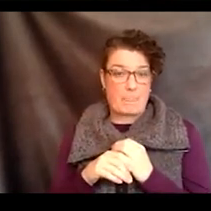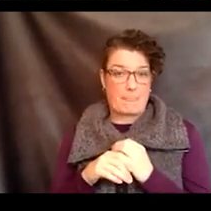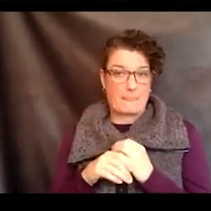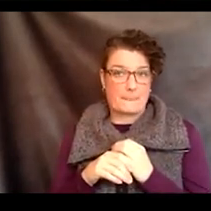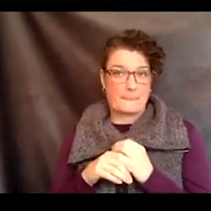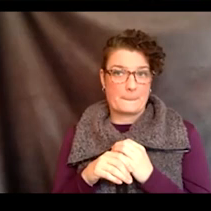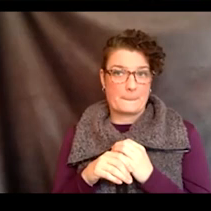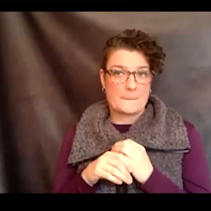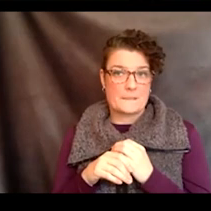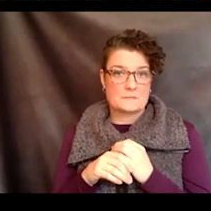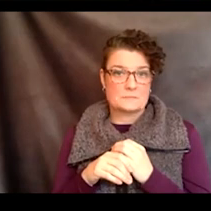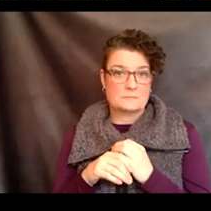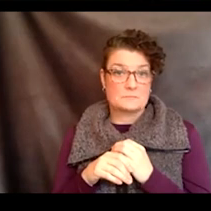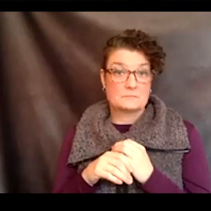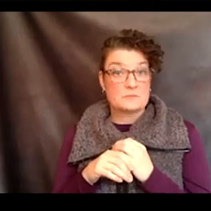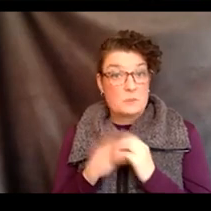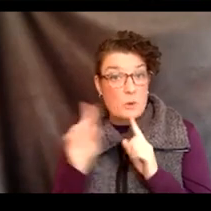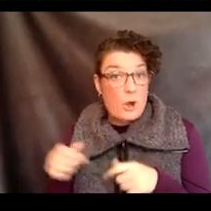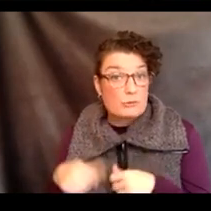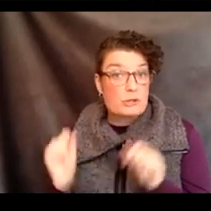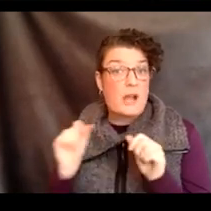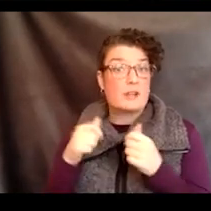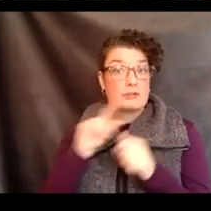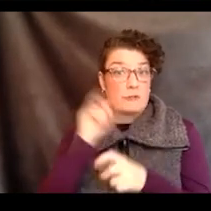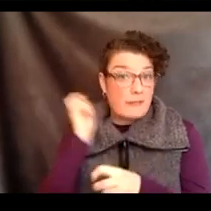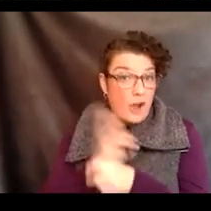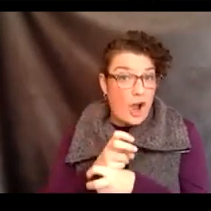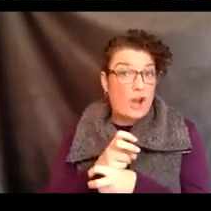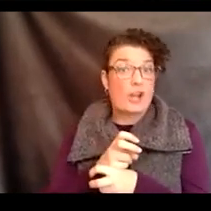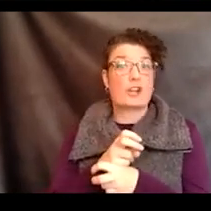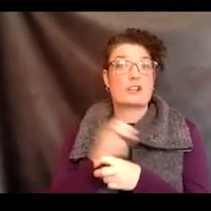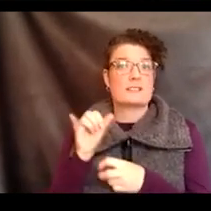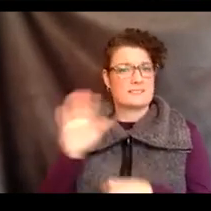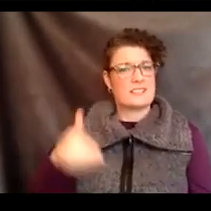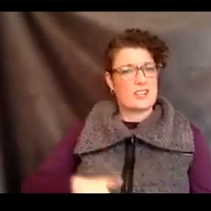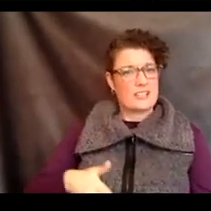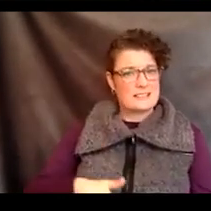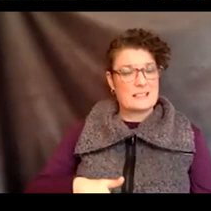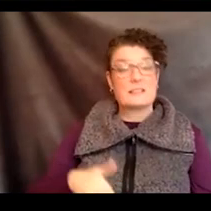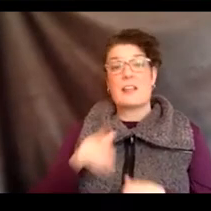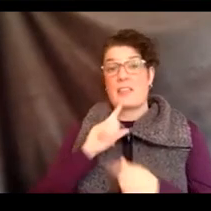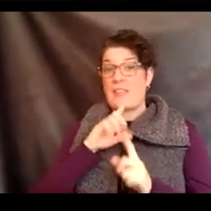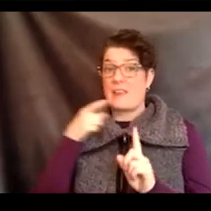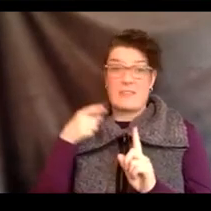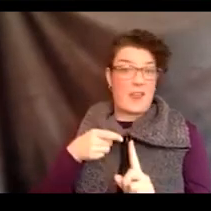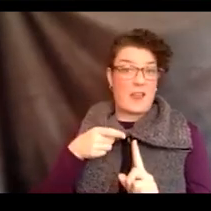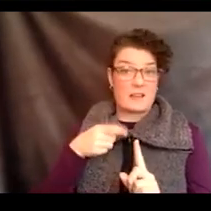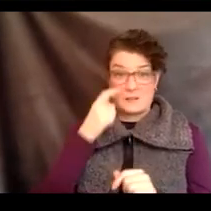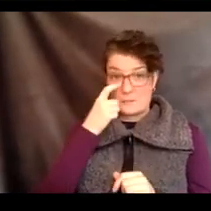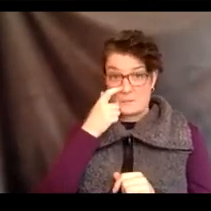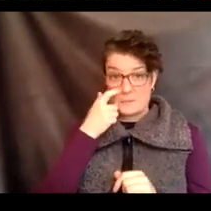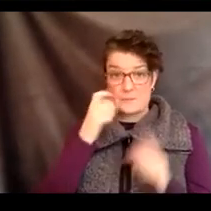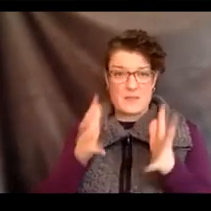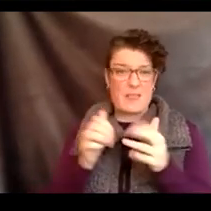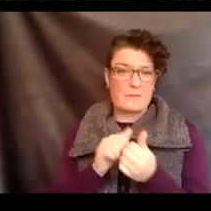you know, they're going to go and they're going to try and they're going to try really hard. It's sort of like their instinct. And in the end, you know, they are left with